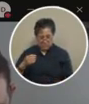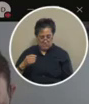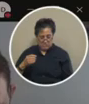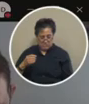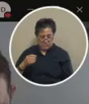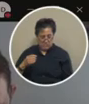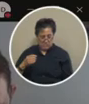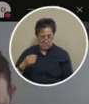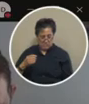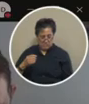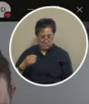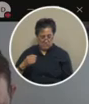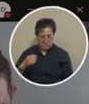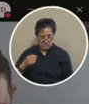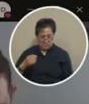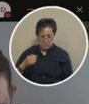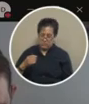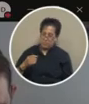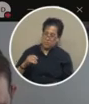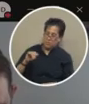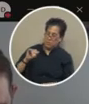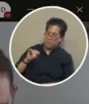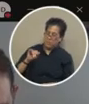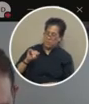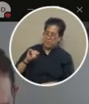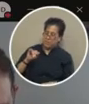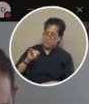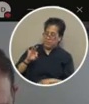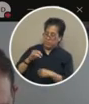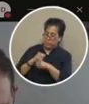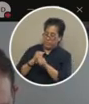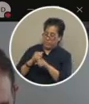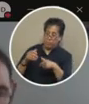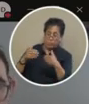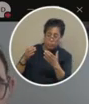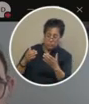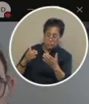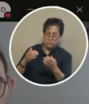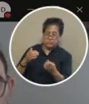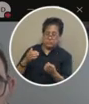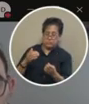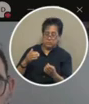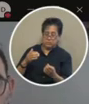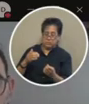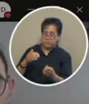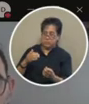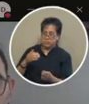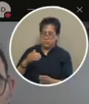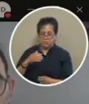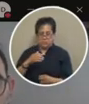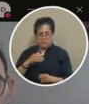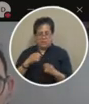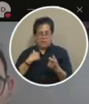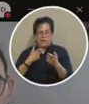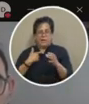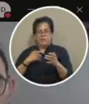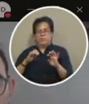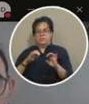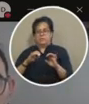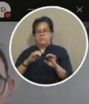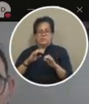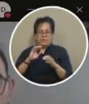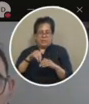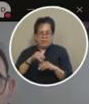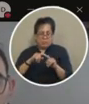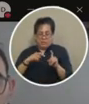If you're making a motion, you need to make that motion and right. Well, I didn't want to get to, that point, but I'm